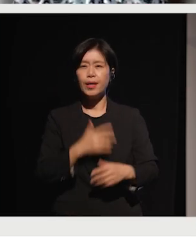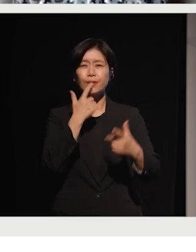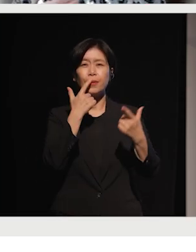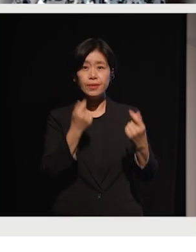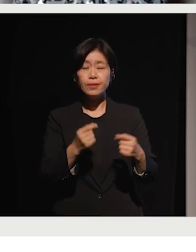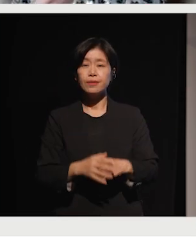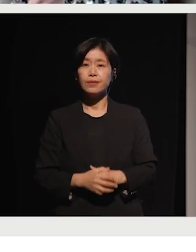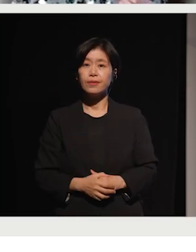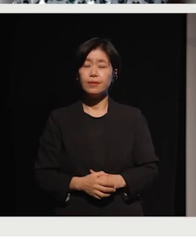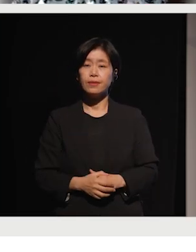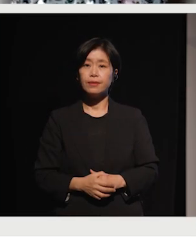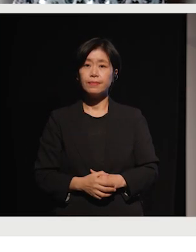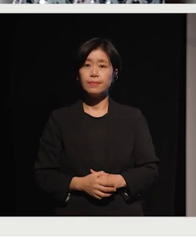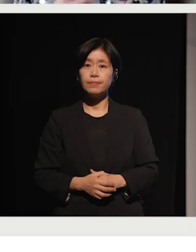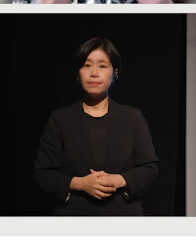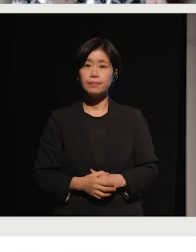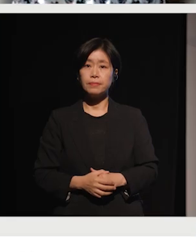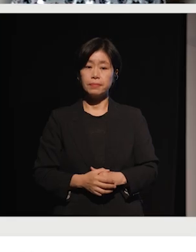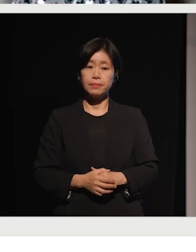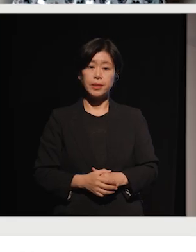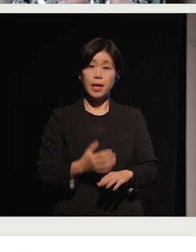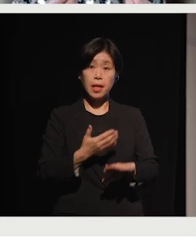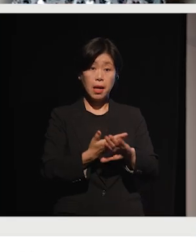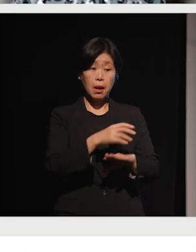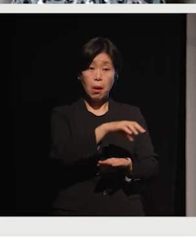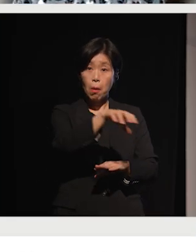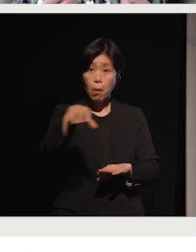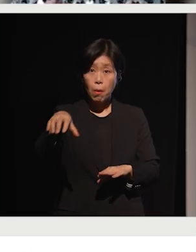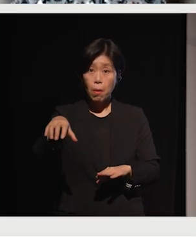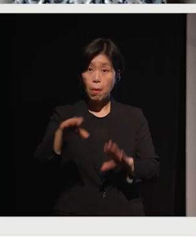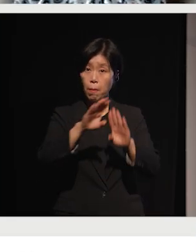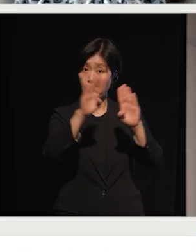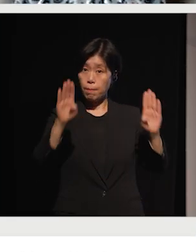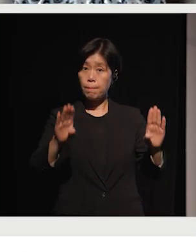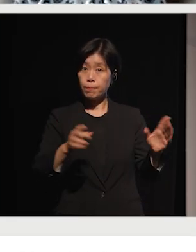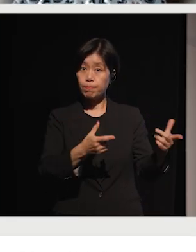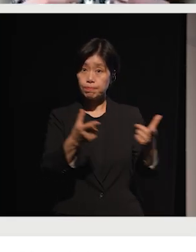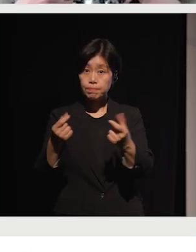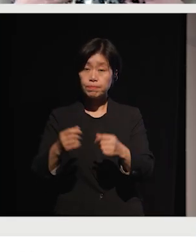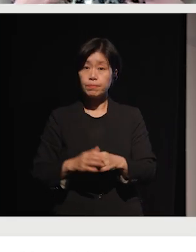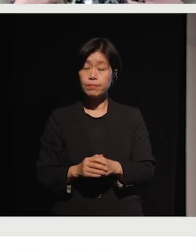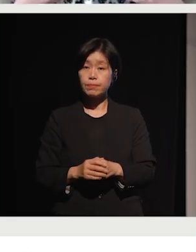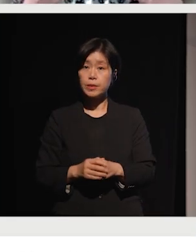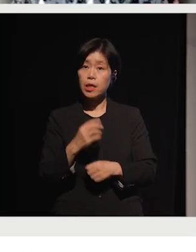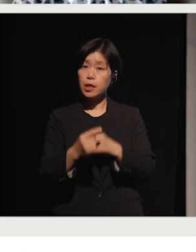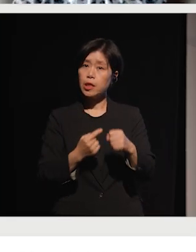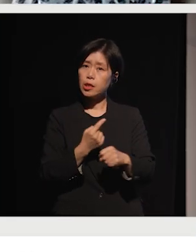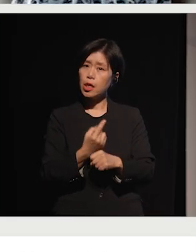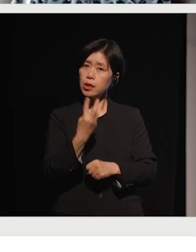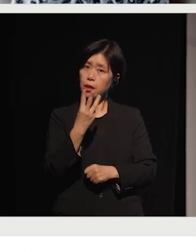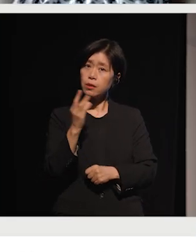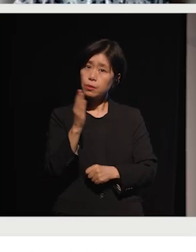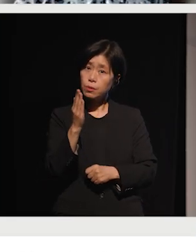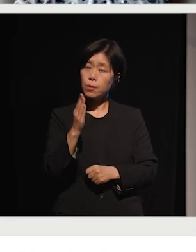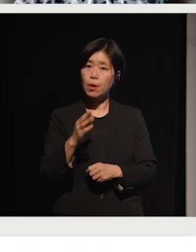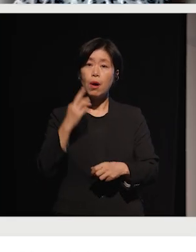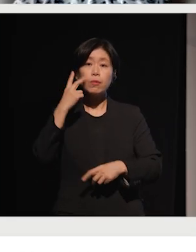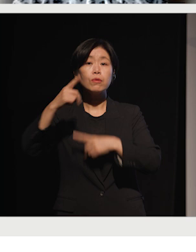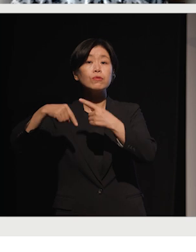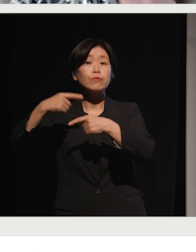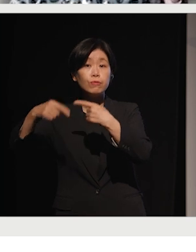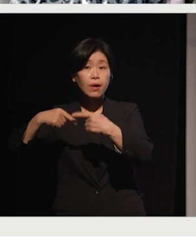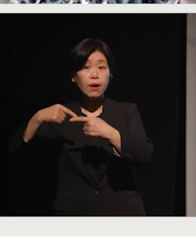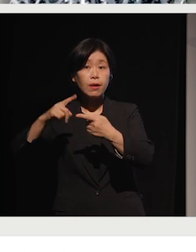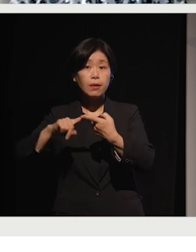wonderful opportunities for engagement, enrichment, education, socialization, they cannot be the only